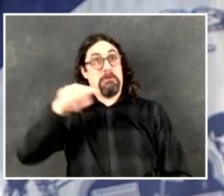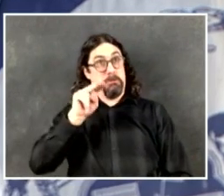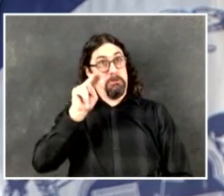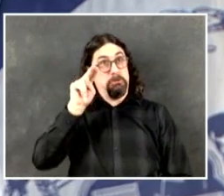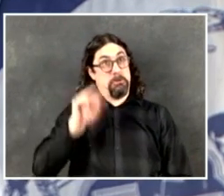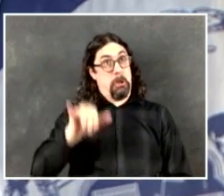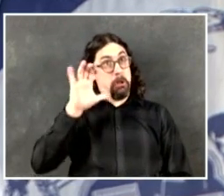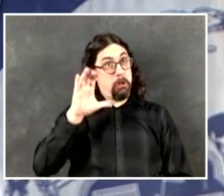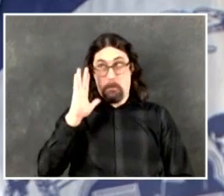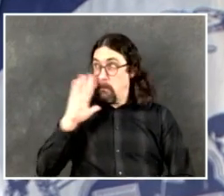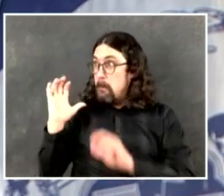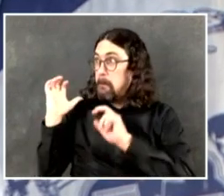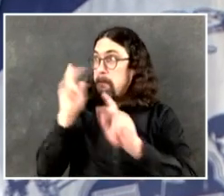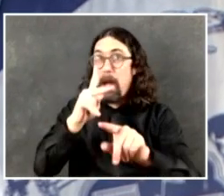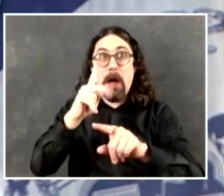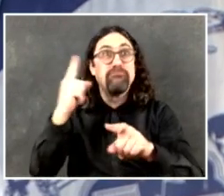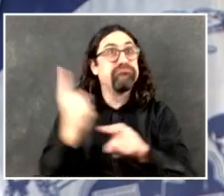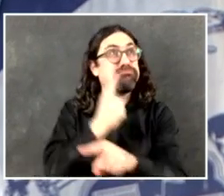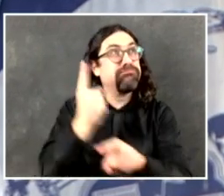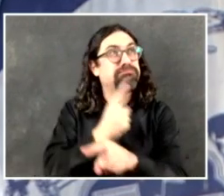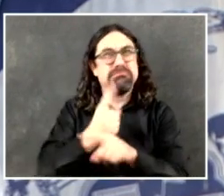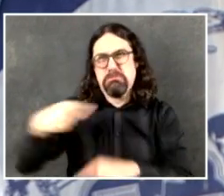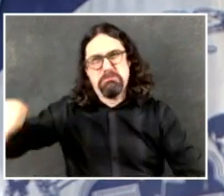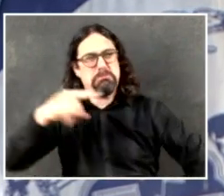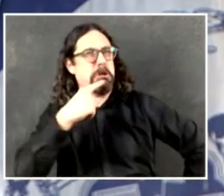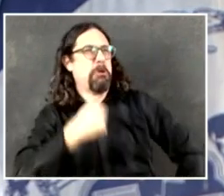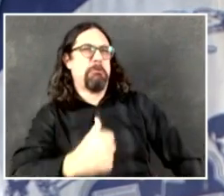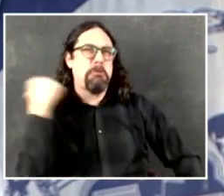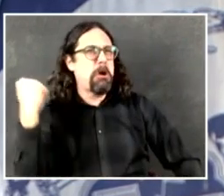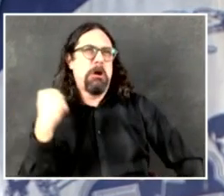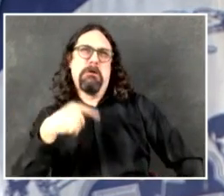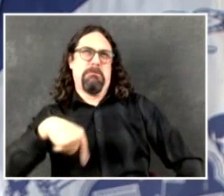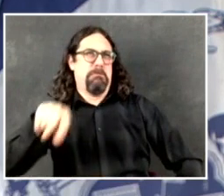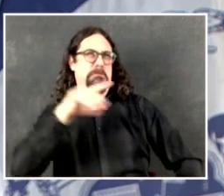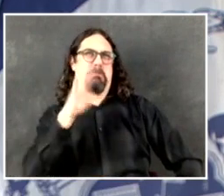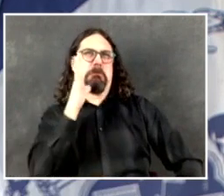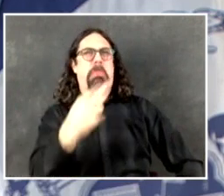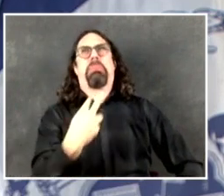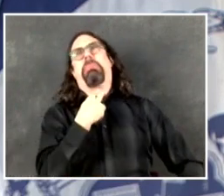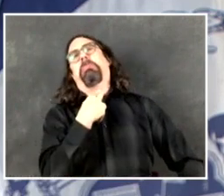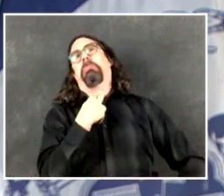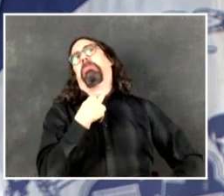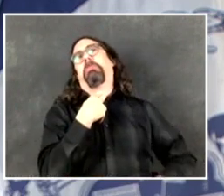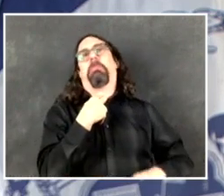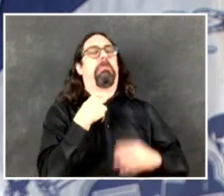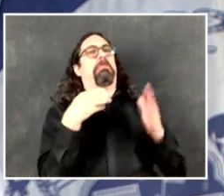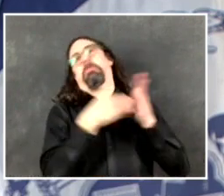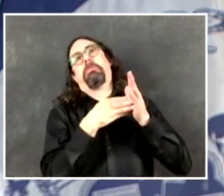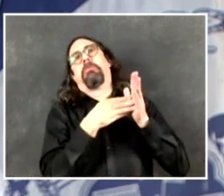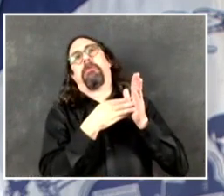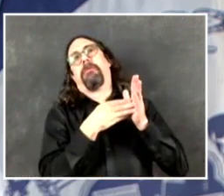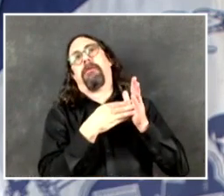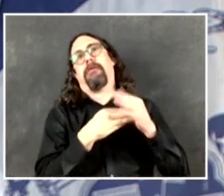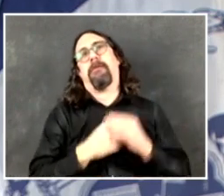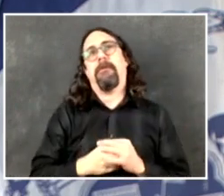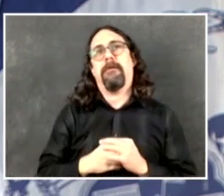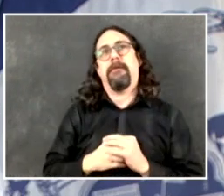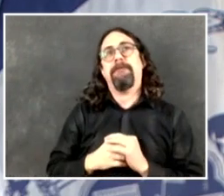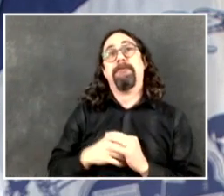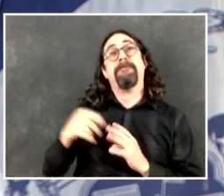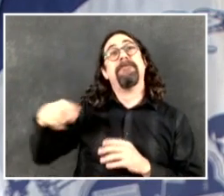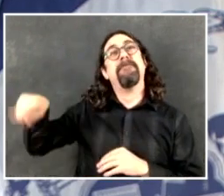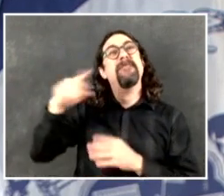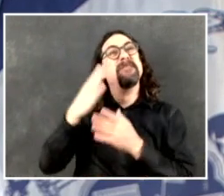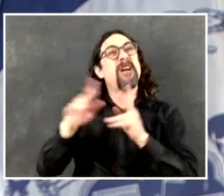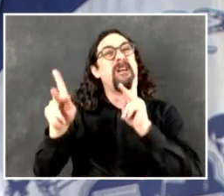about what we may have lost in this crisis. There's no question a lot of